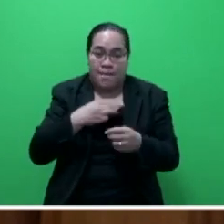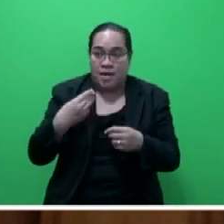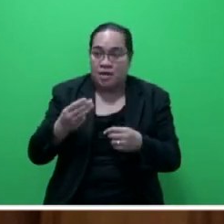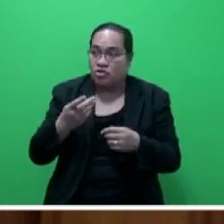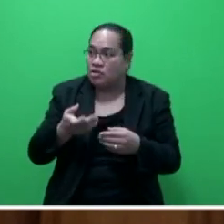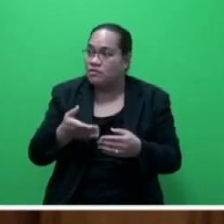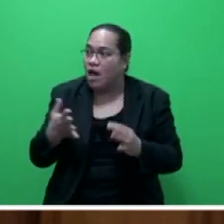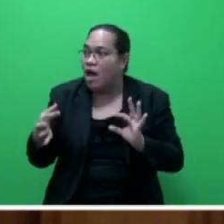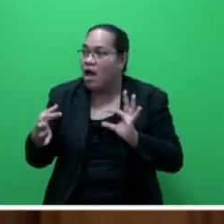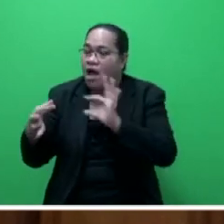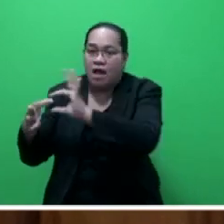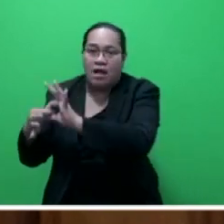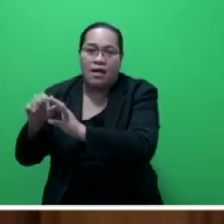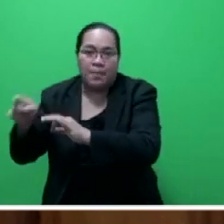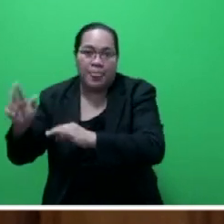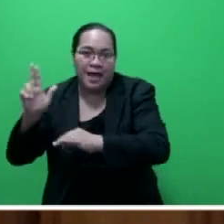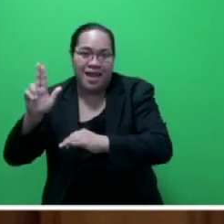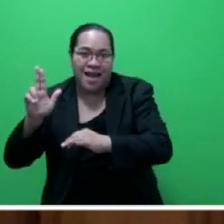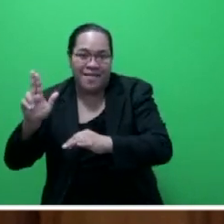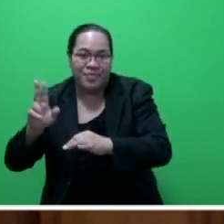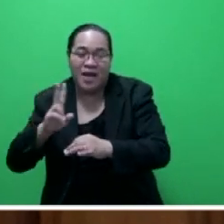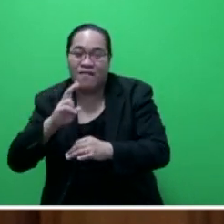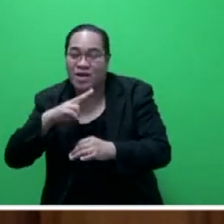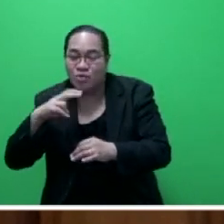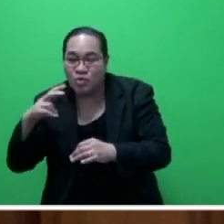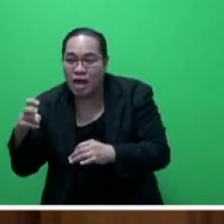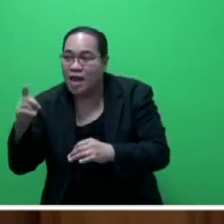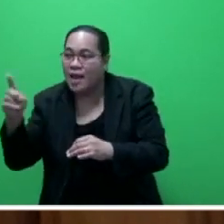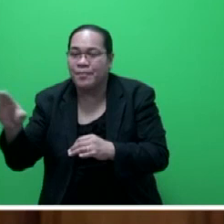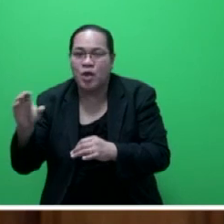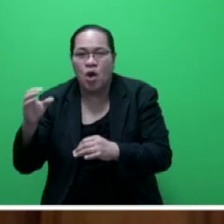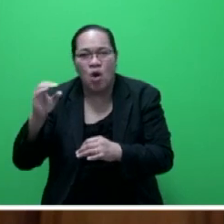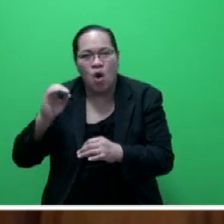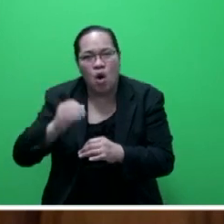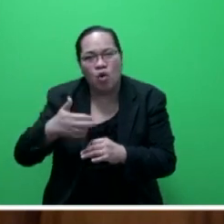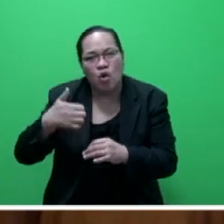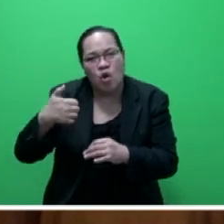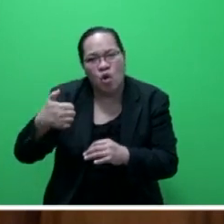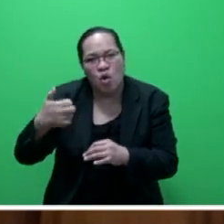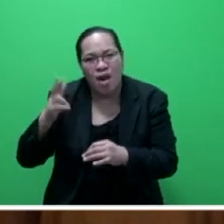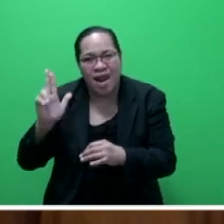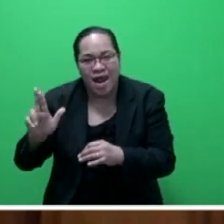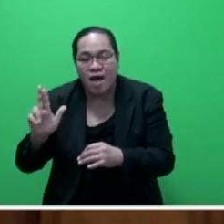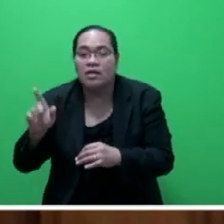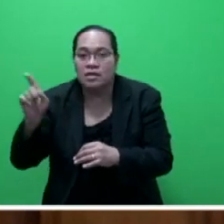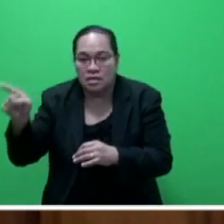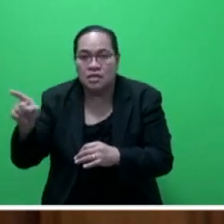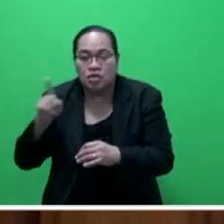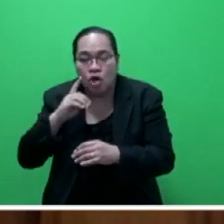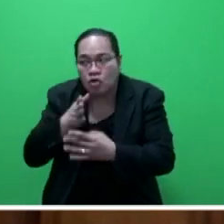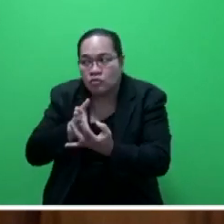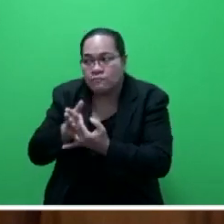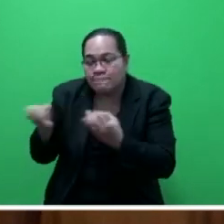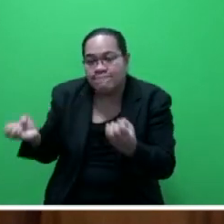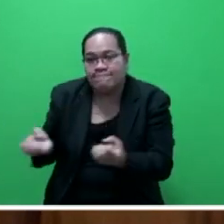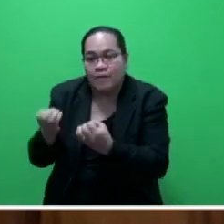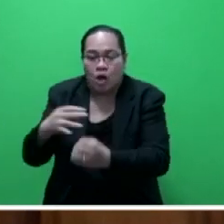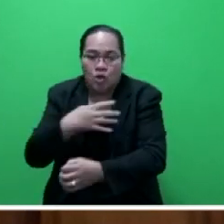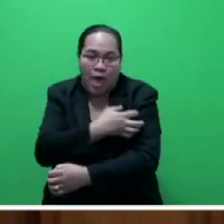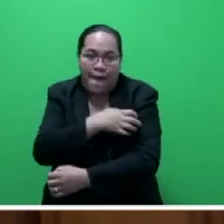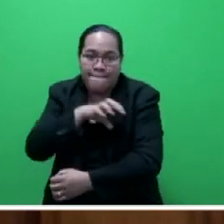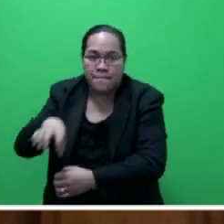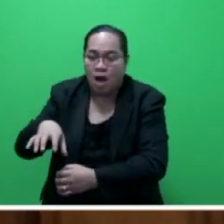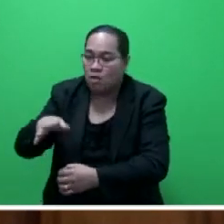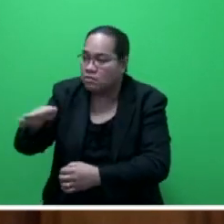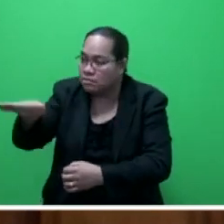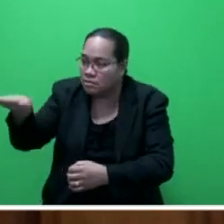and Onelau through the provision of portable sawmills, training, and capacity building to empower communities to